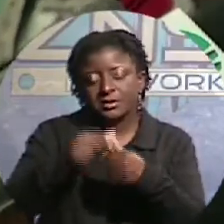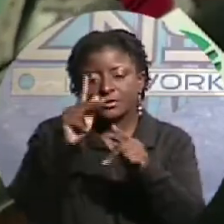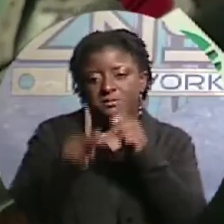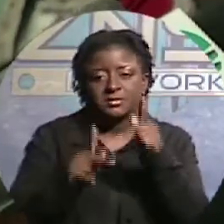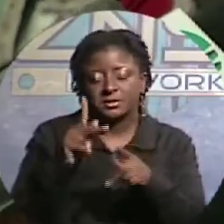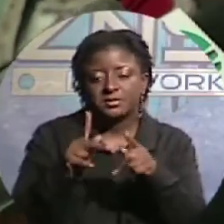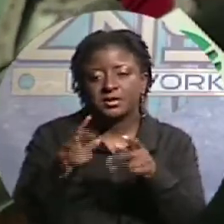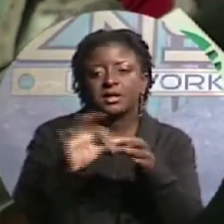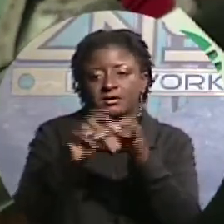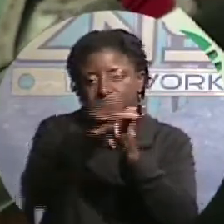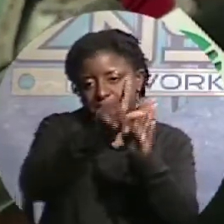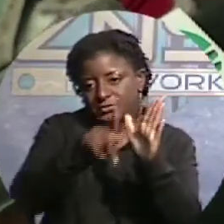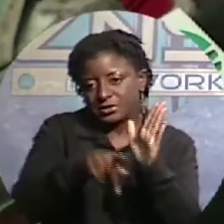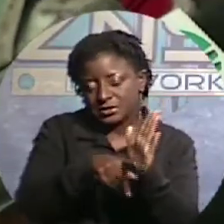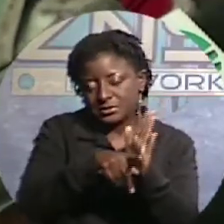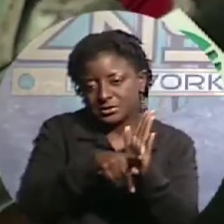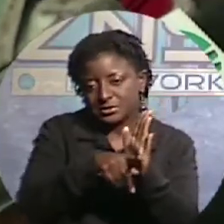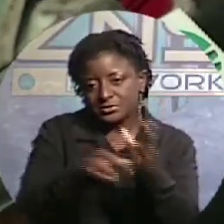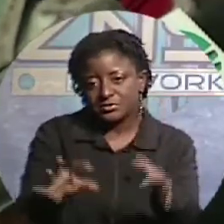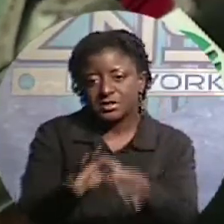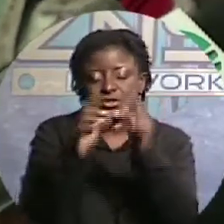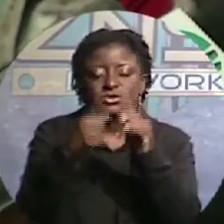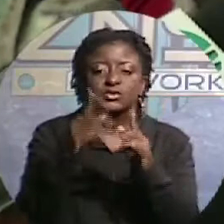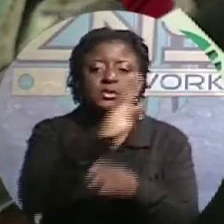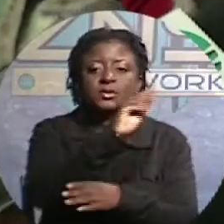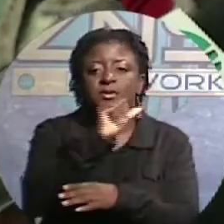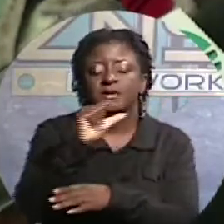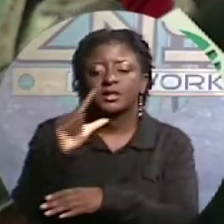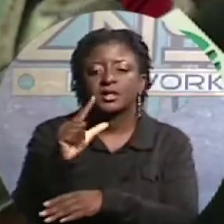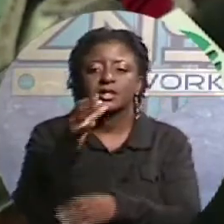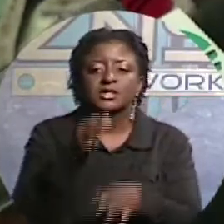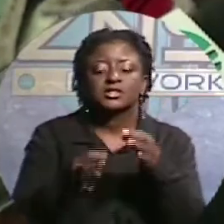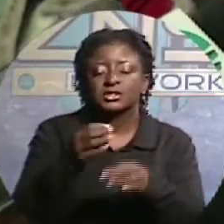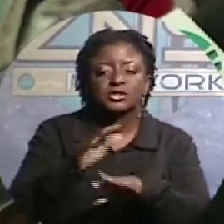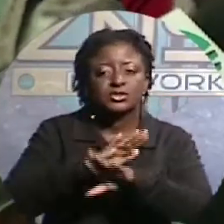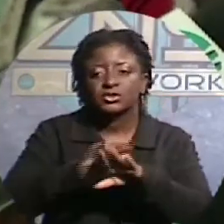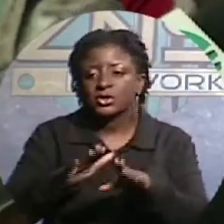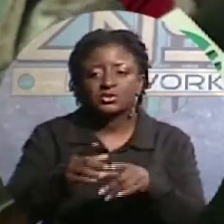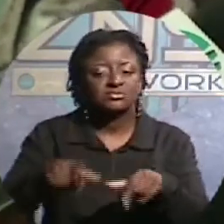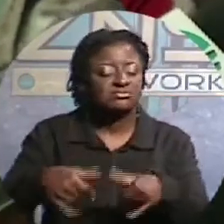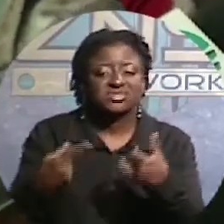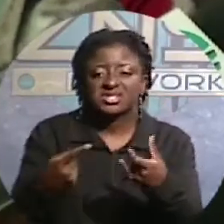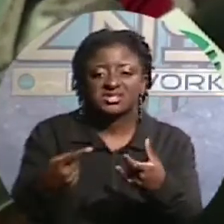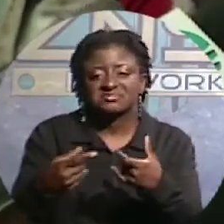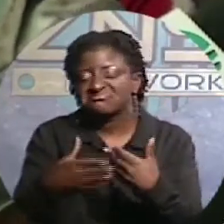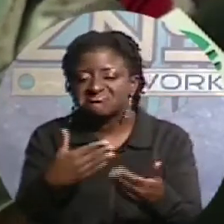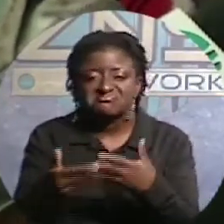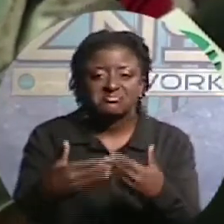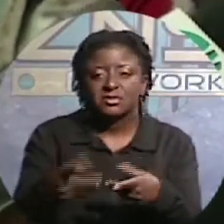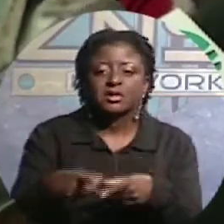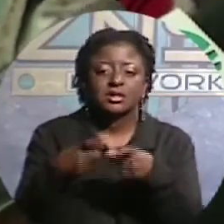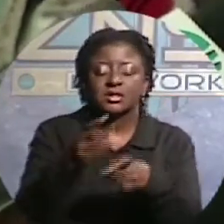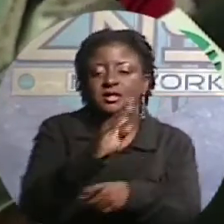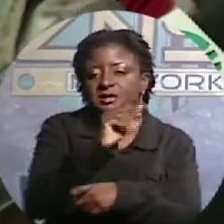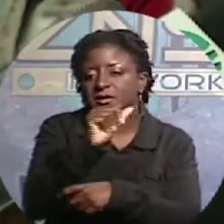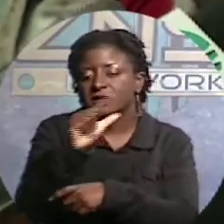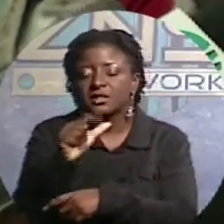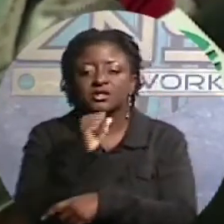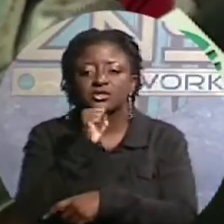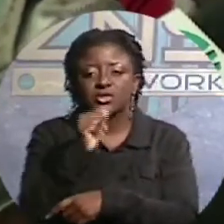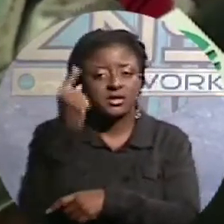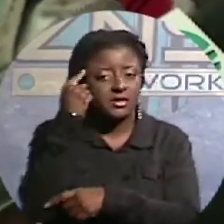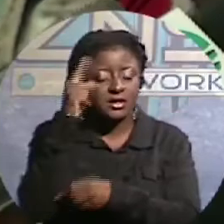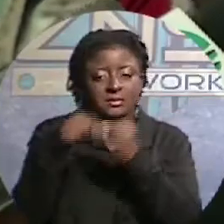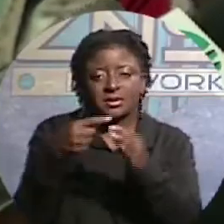relating to bail and to the fact that justices do not capriciously or arbitrarily grant bail without regard to these